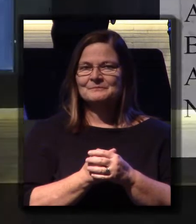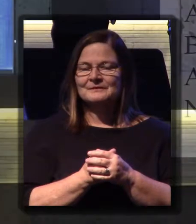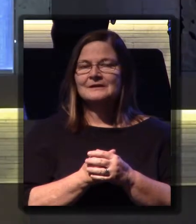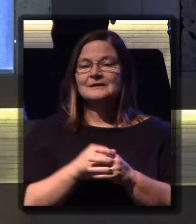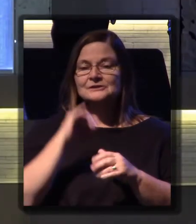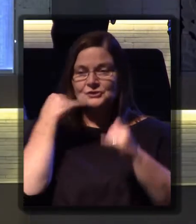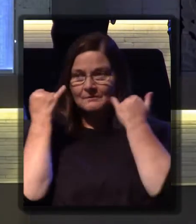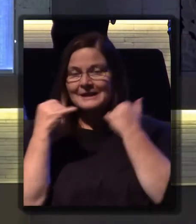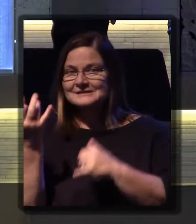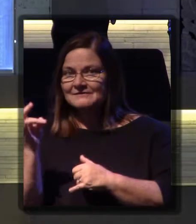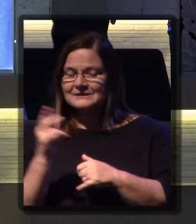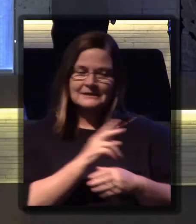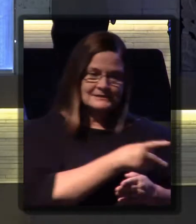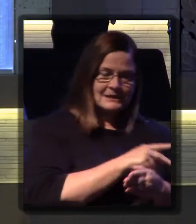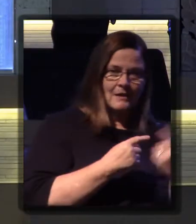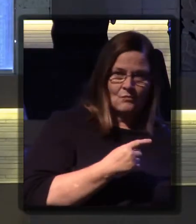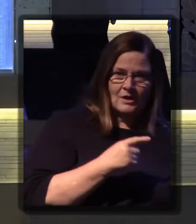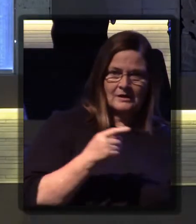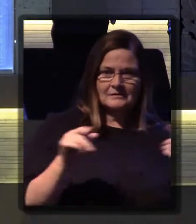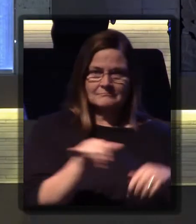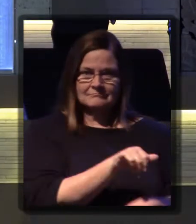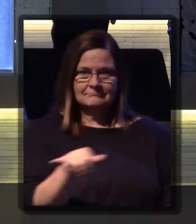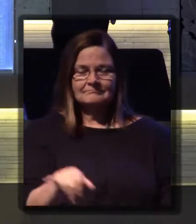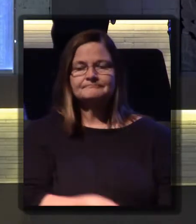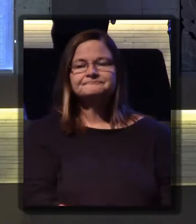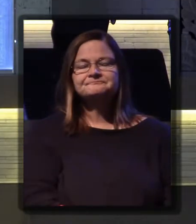material here. Psalm 1, Jeremiah 17.